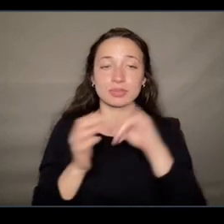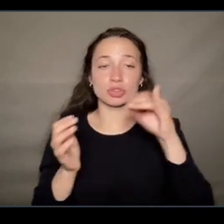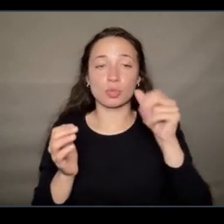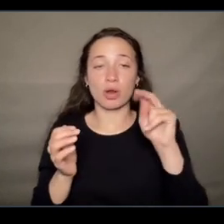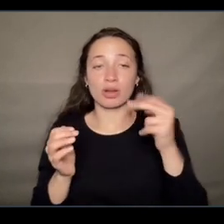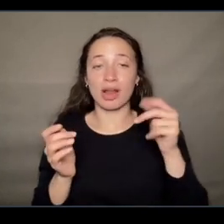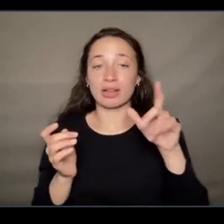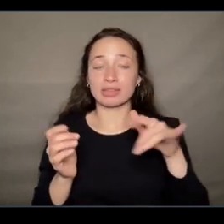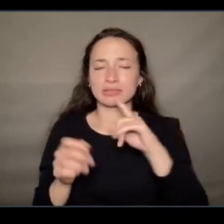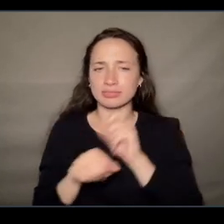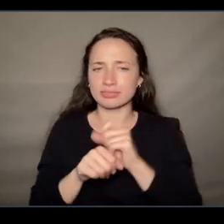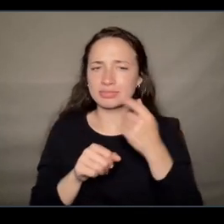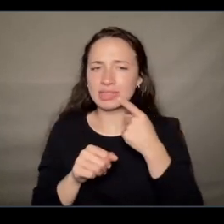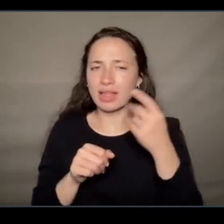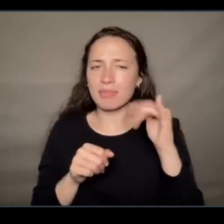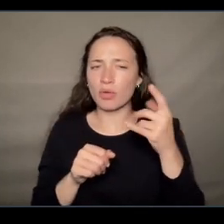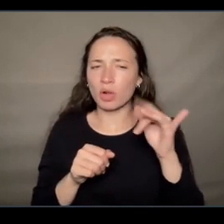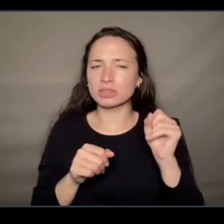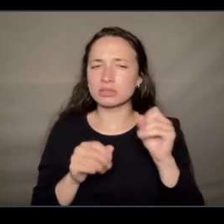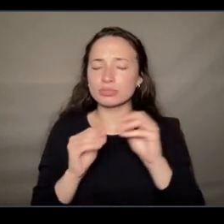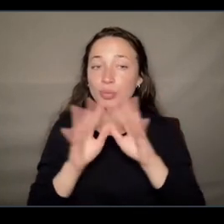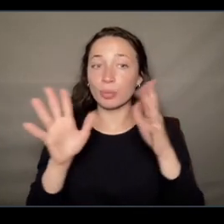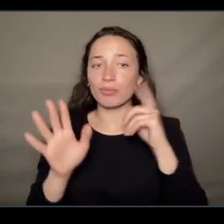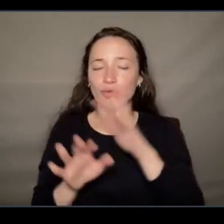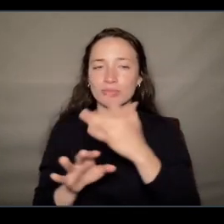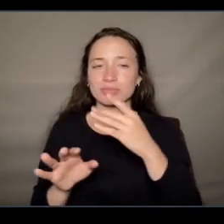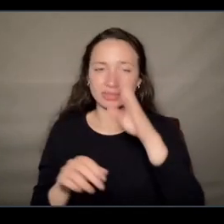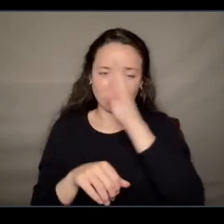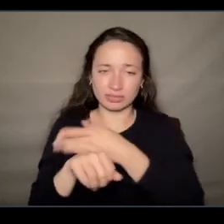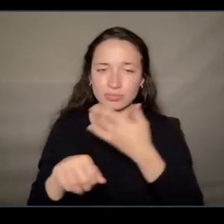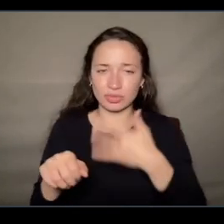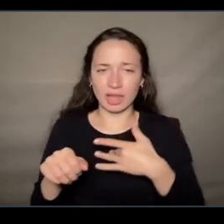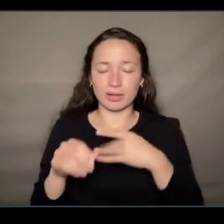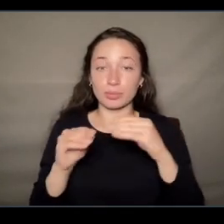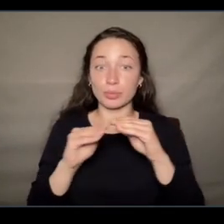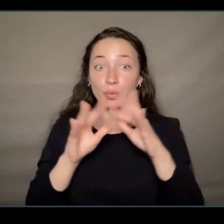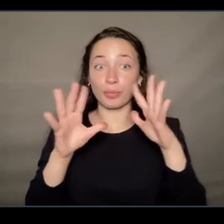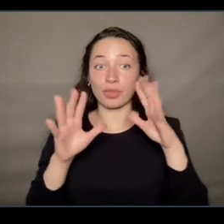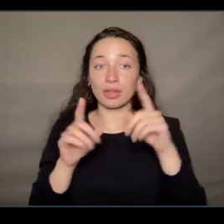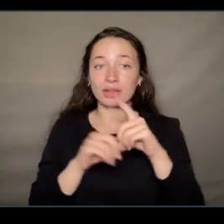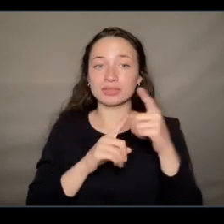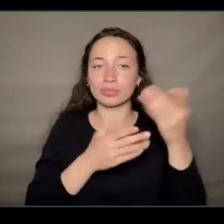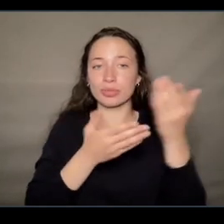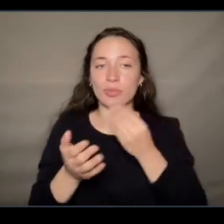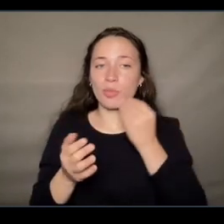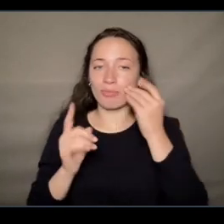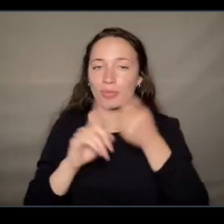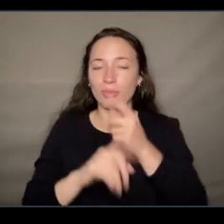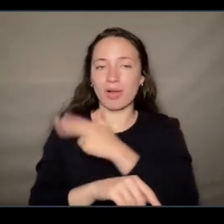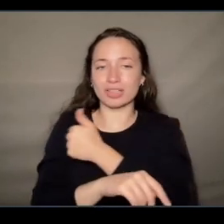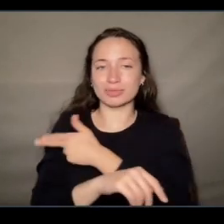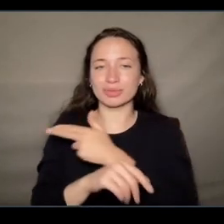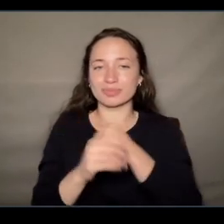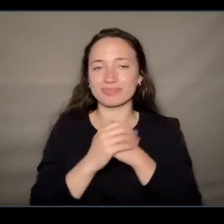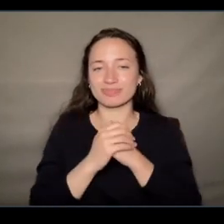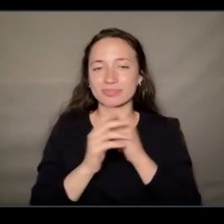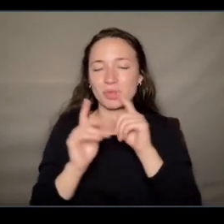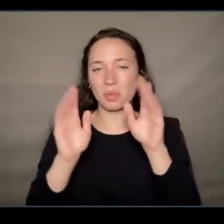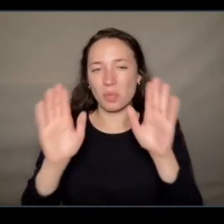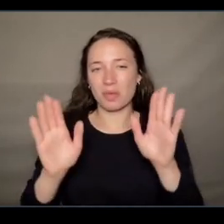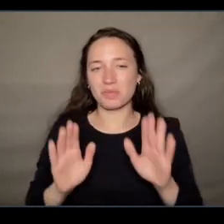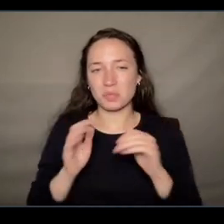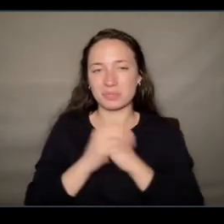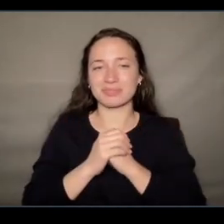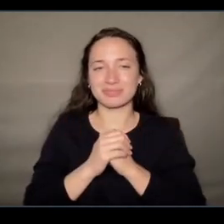Hanley said magnolias were blooming for her son's birthday. They were blooming as I brought him home from the hospital, which is